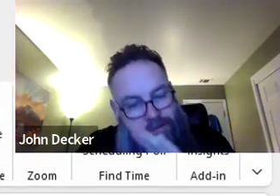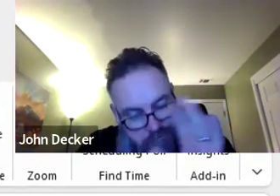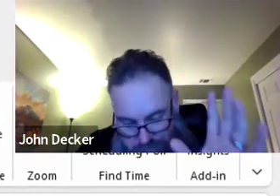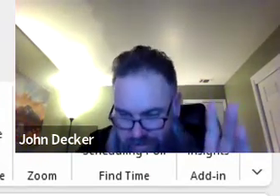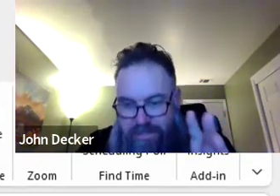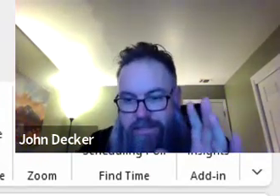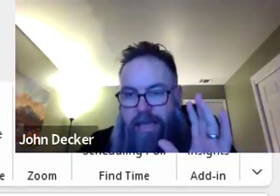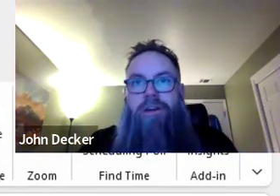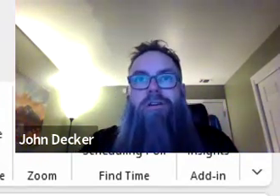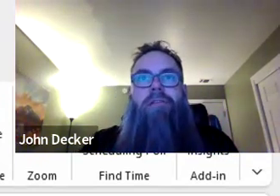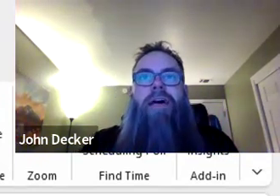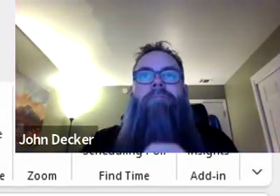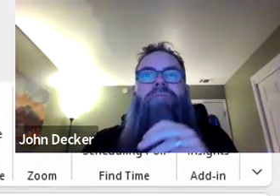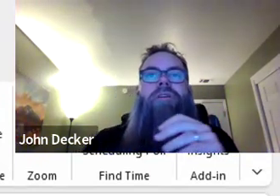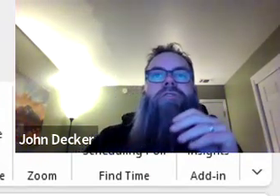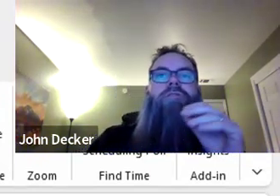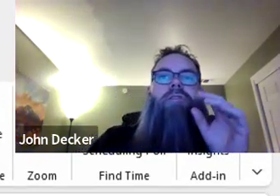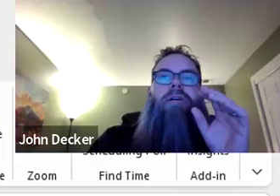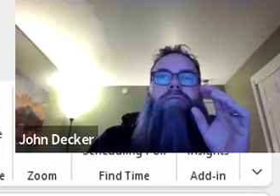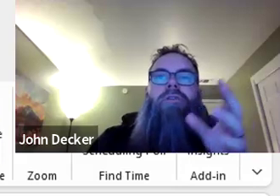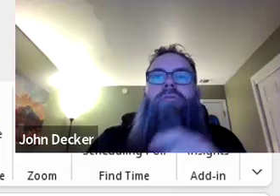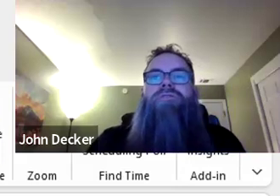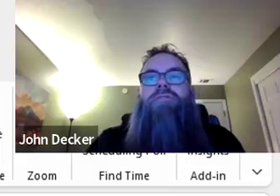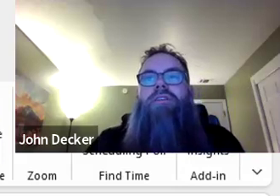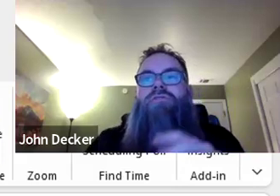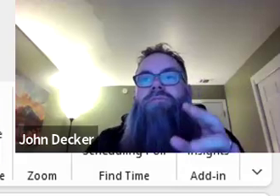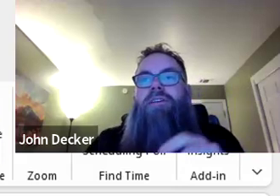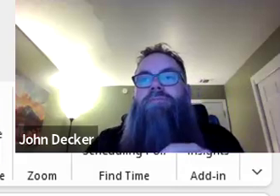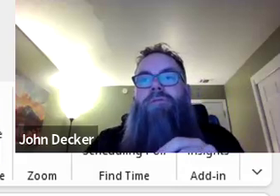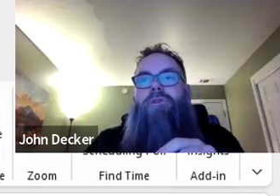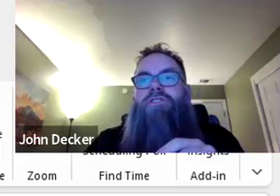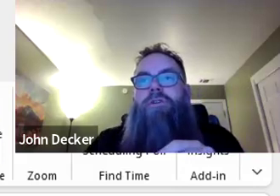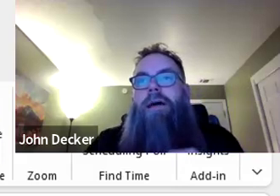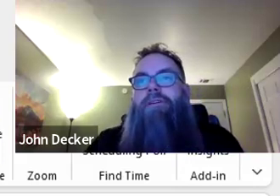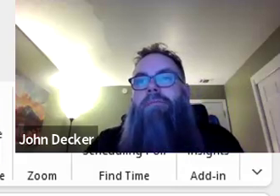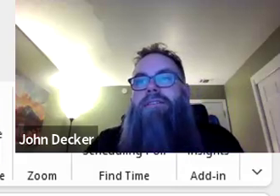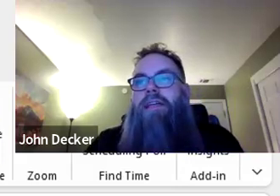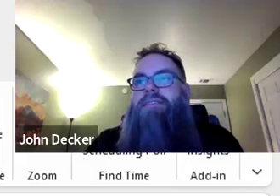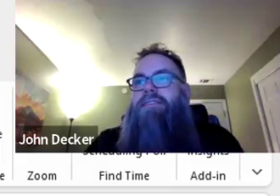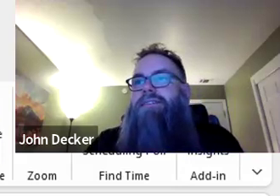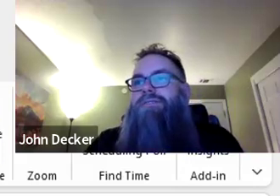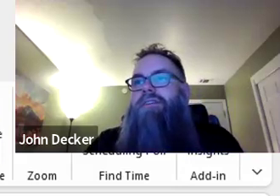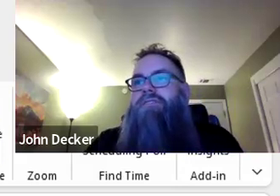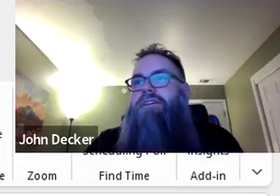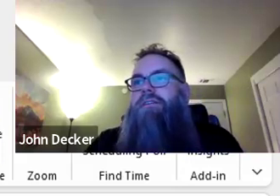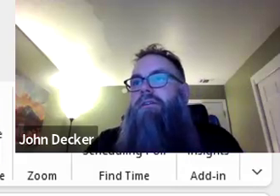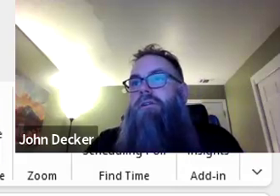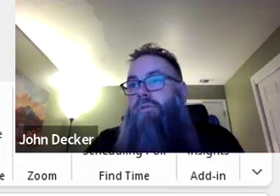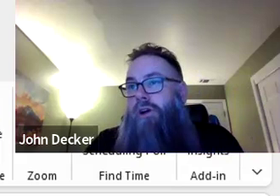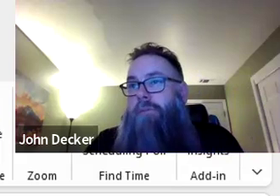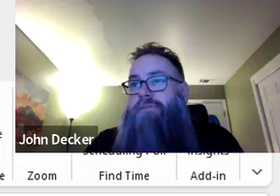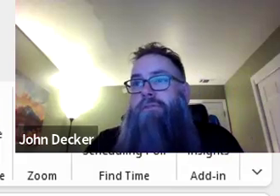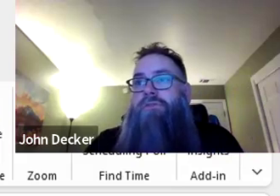want to caveat all of that. The vendoring regional center is responsible for ensuring the applicant meets licensing and Title